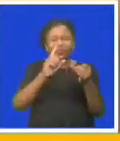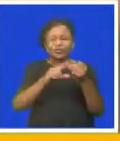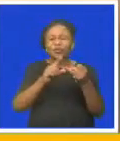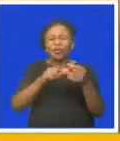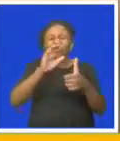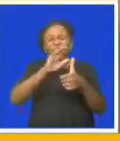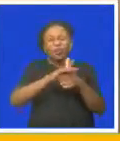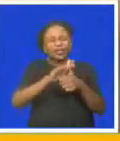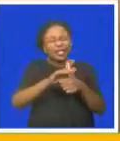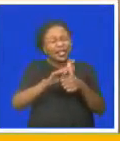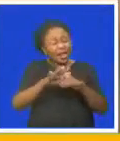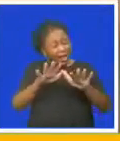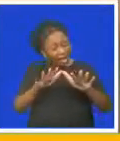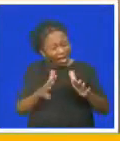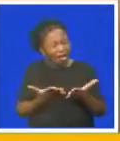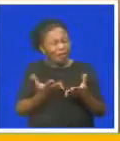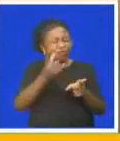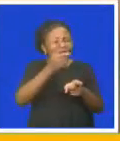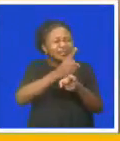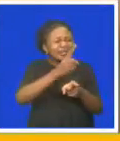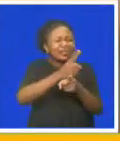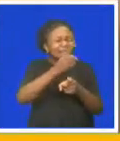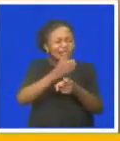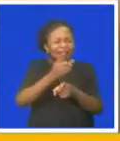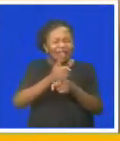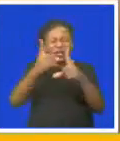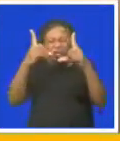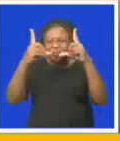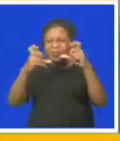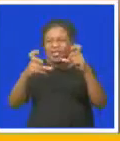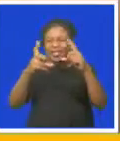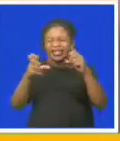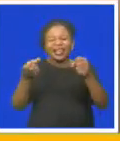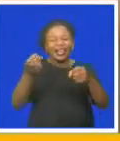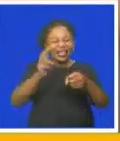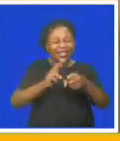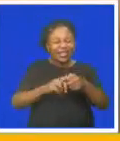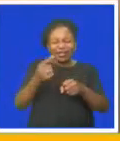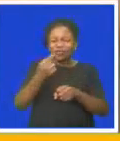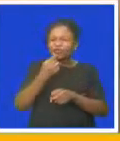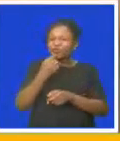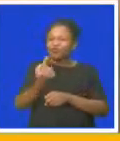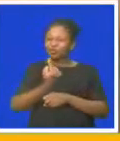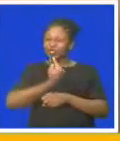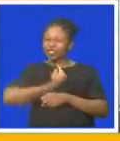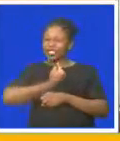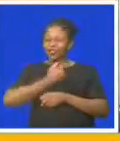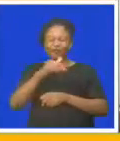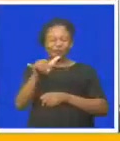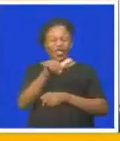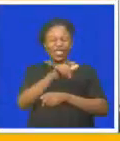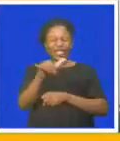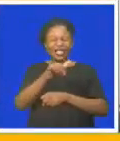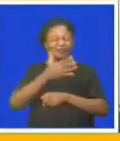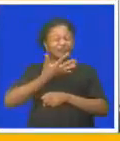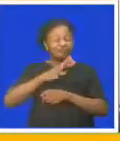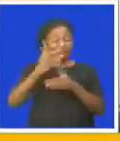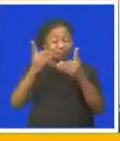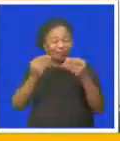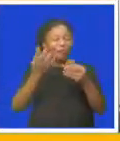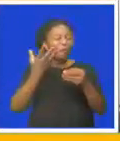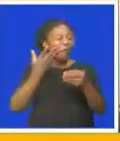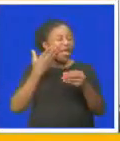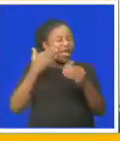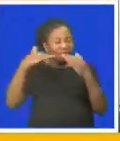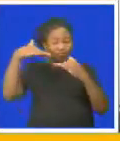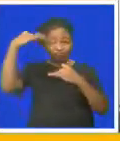of different kinds of jobs, mm-hmm. say what job you would like to do one day when you grow up. All right, I'm sure the grade ones and grade twos